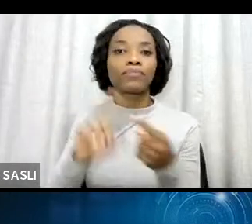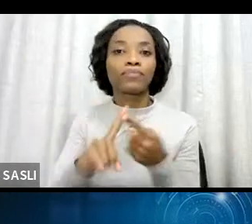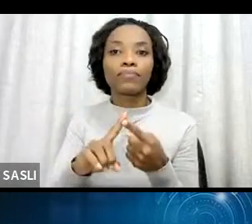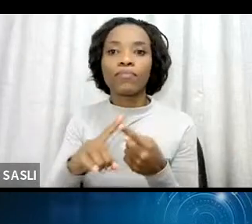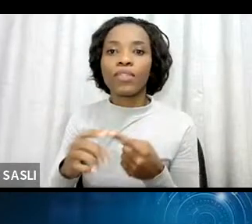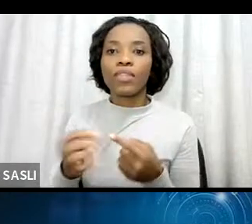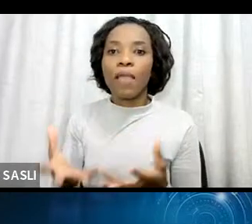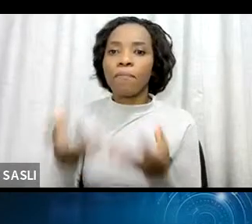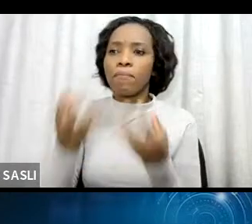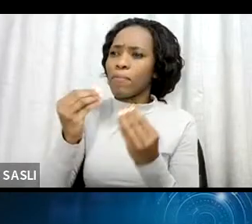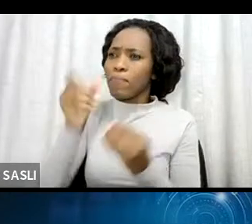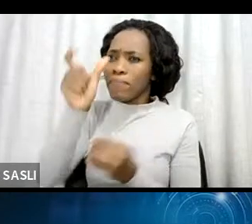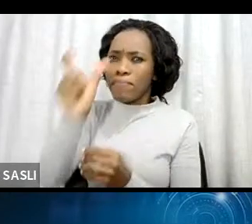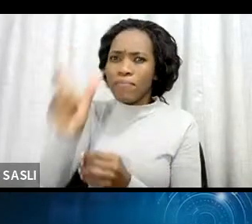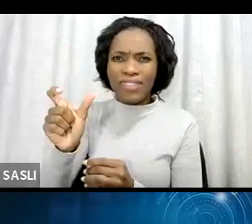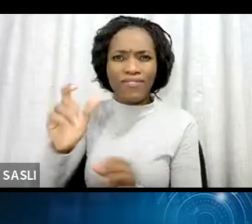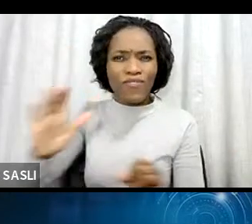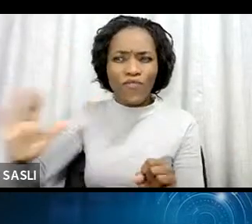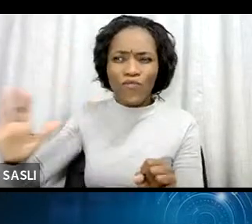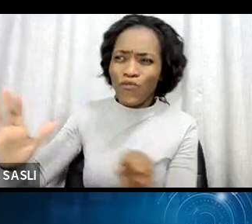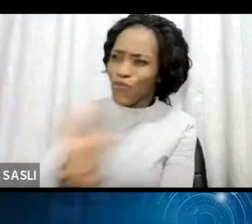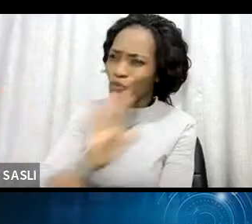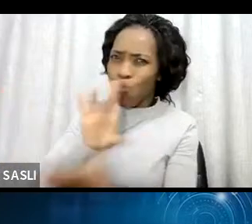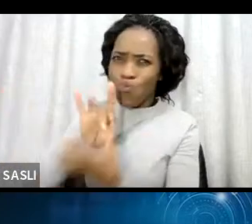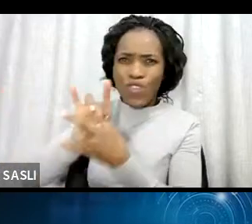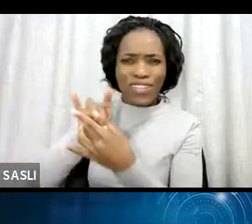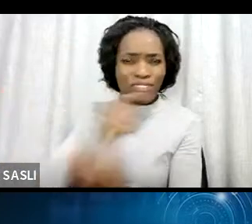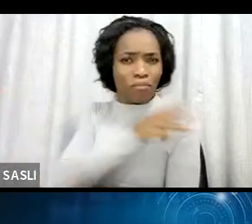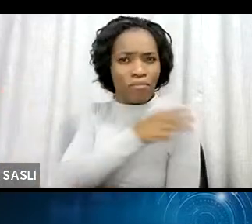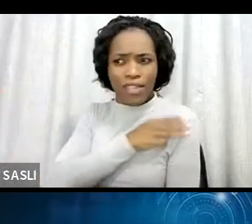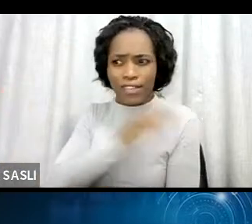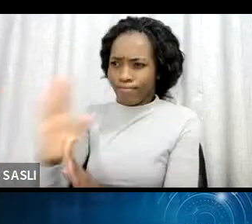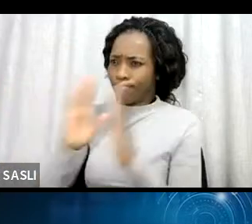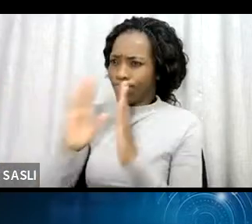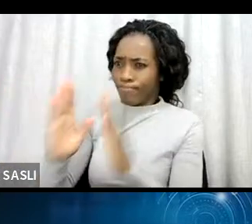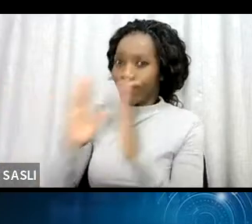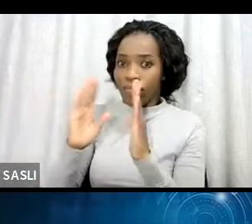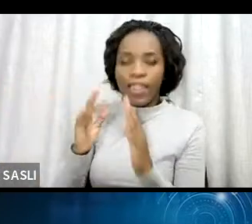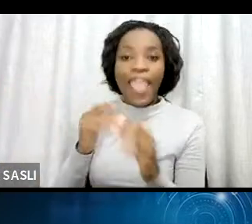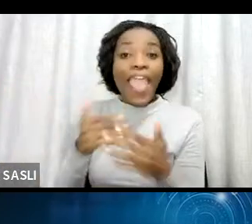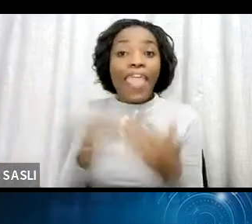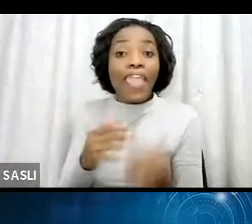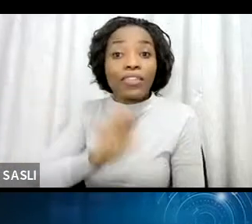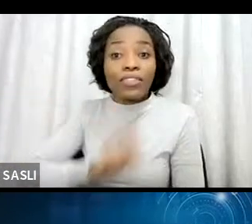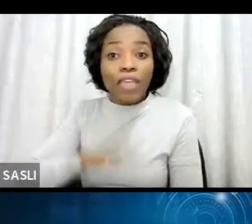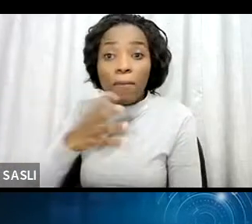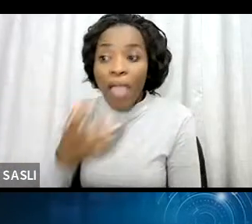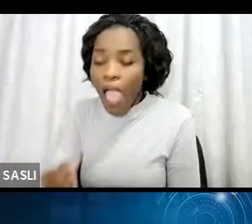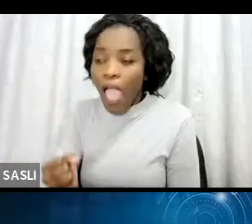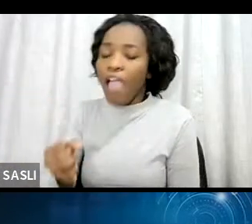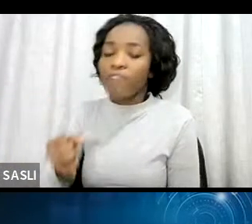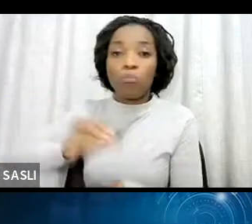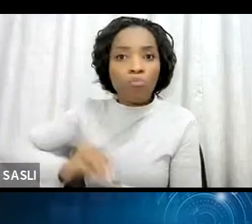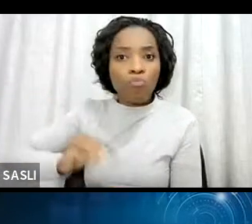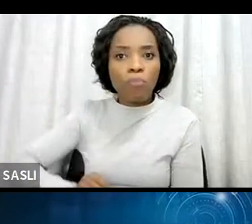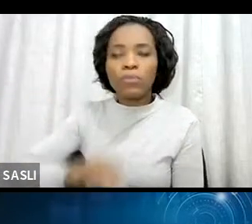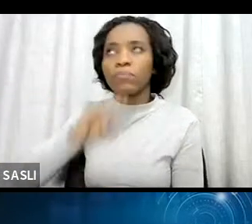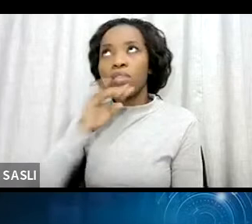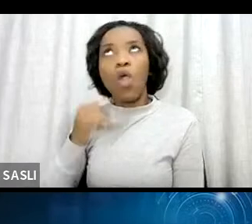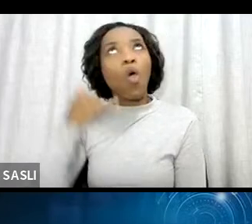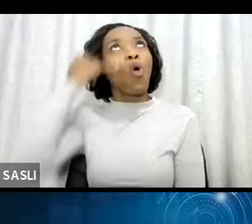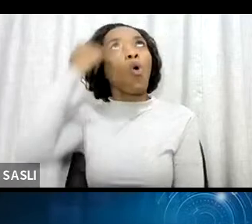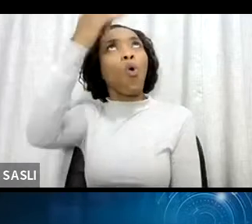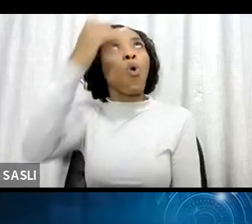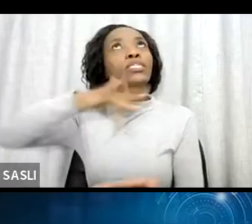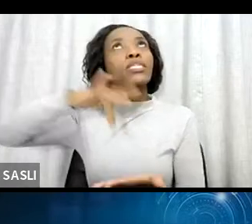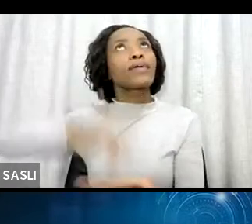full-time dedicated relationship manager that whenever you have problem with SARS, you don't need to phone contact center. You don't